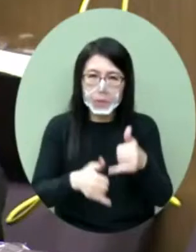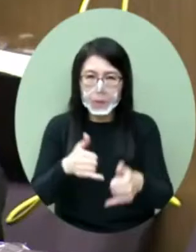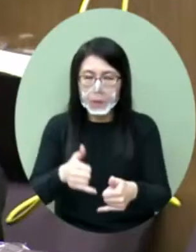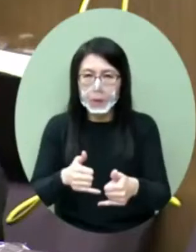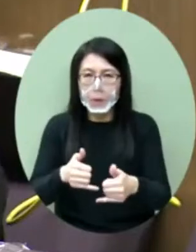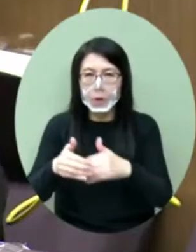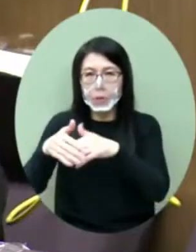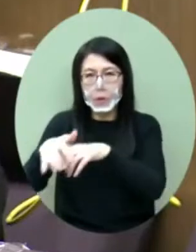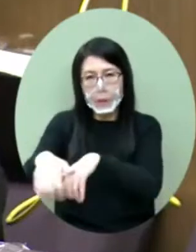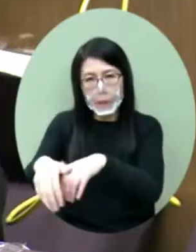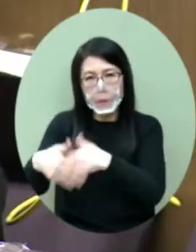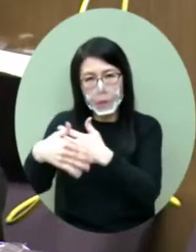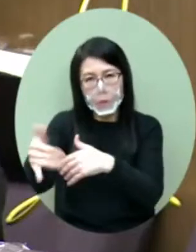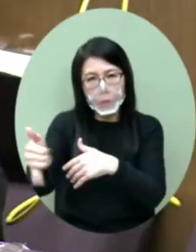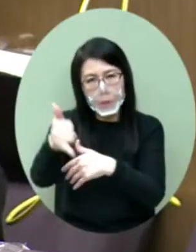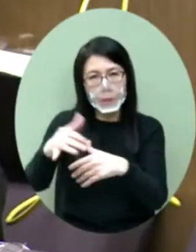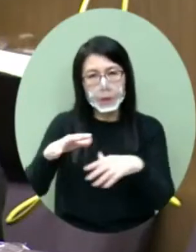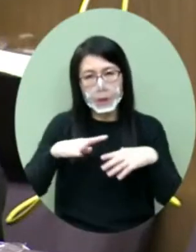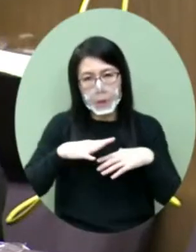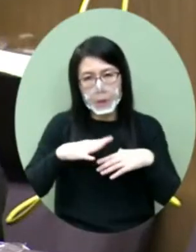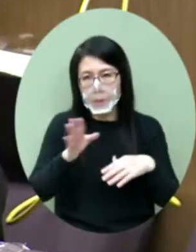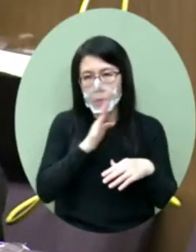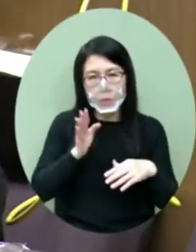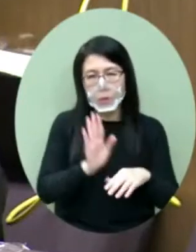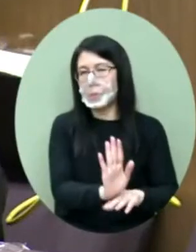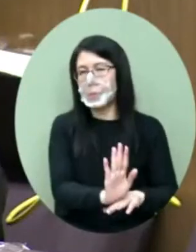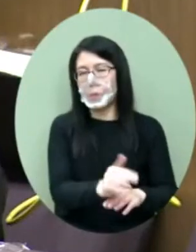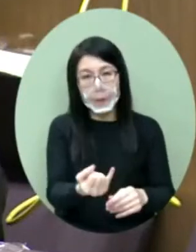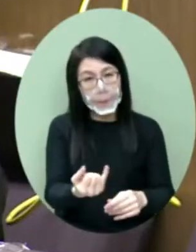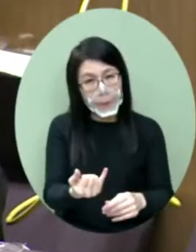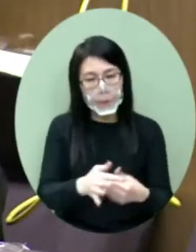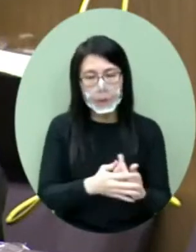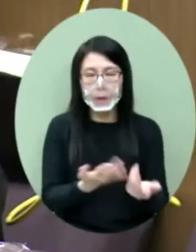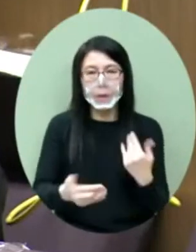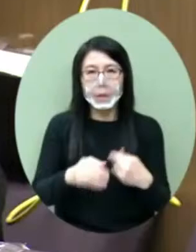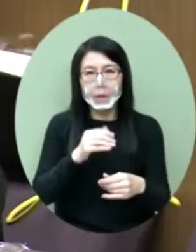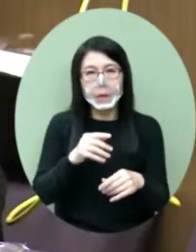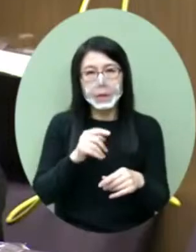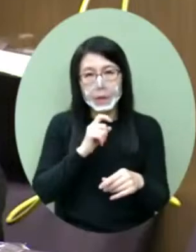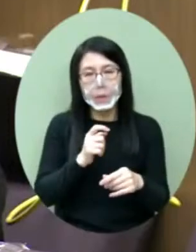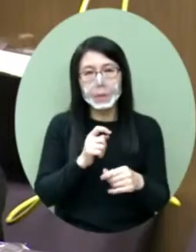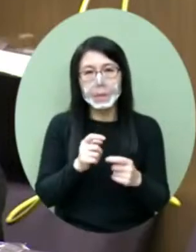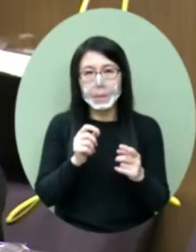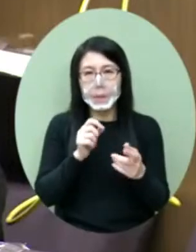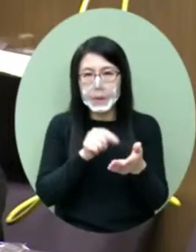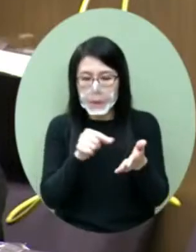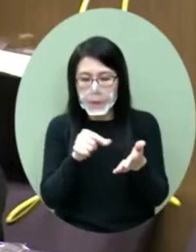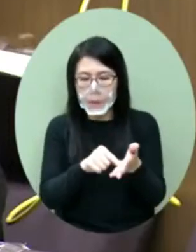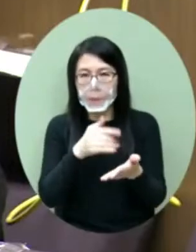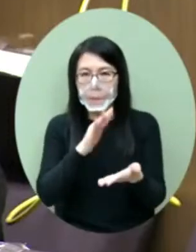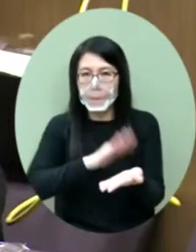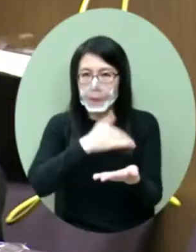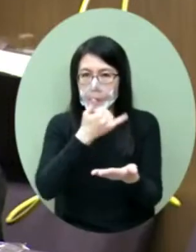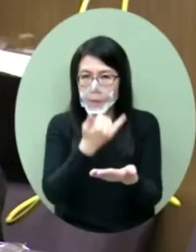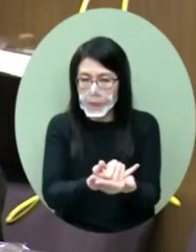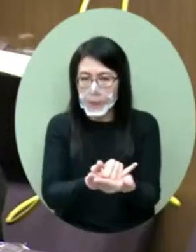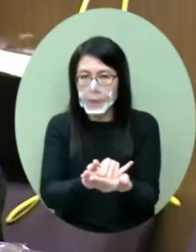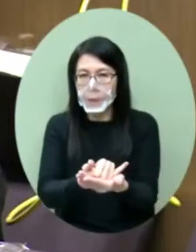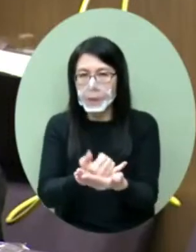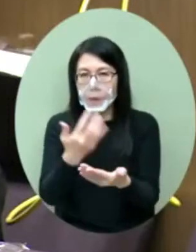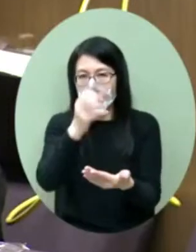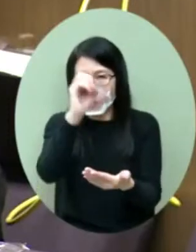general public apart from avoiding cross-family gatherings as well as wearing masks? Would you advise them not to go to shopping